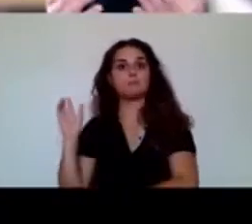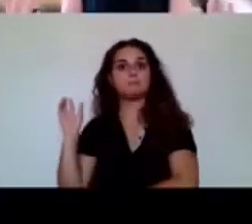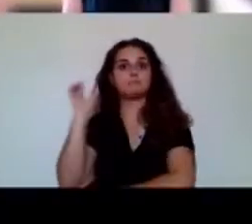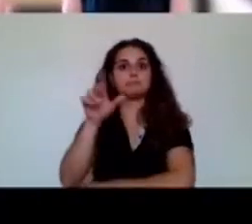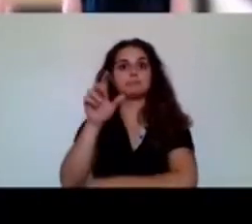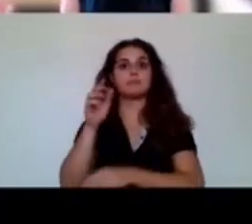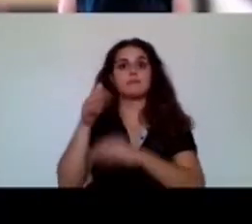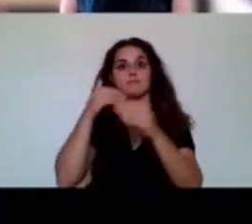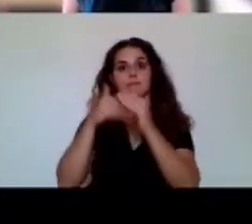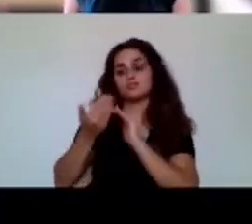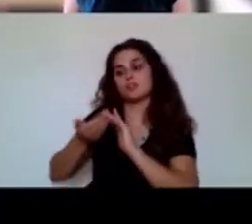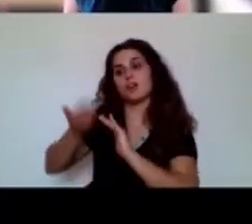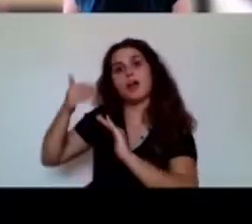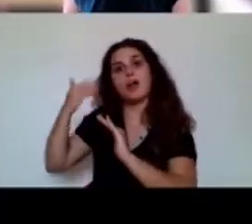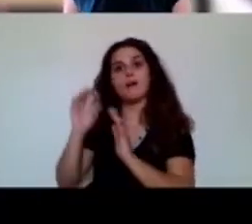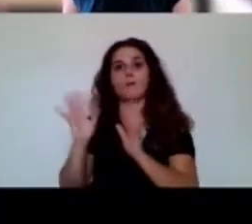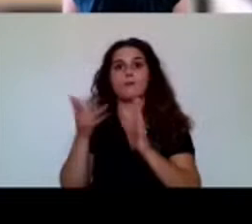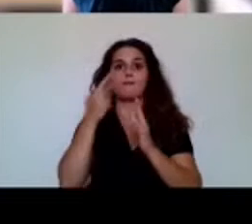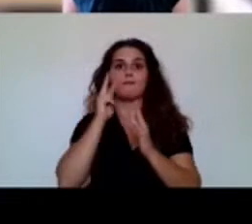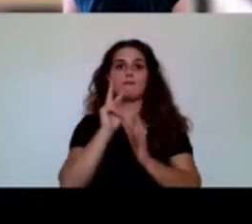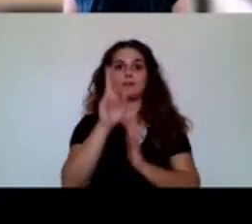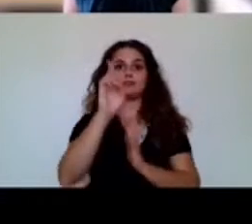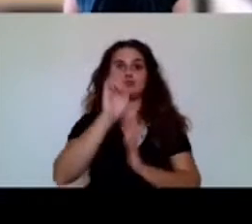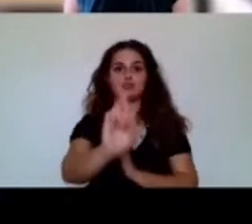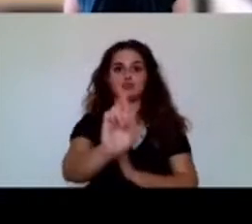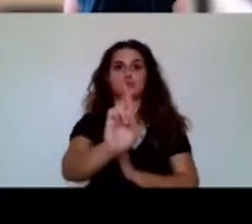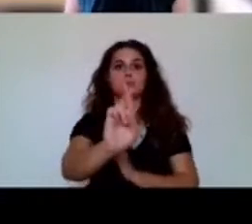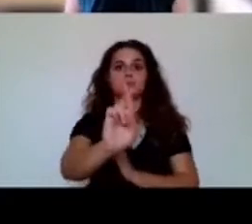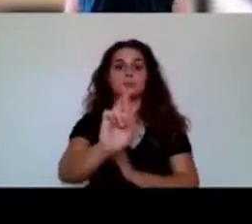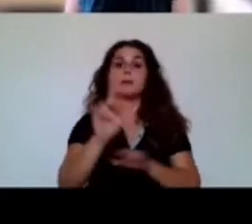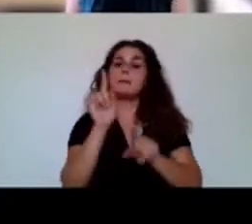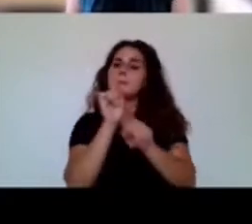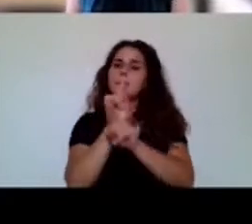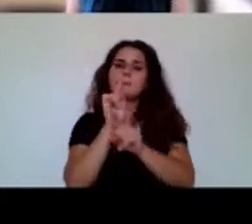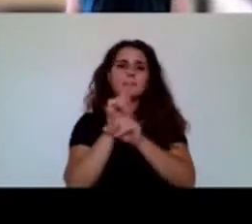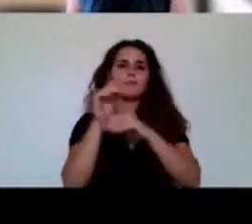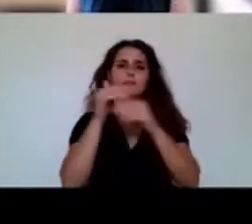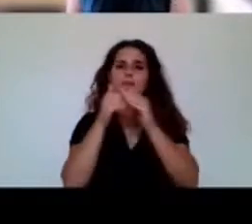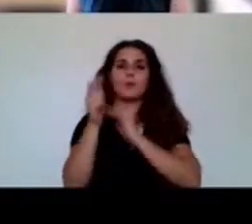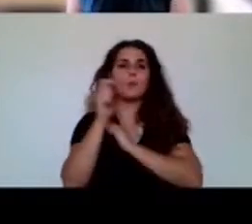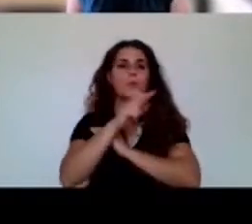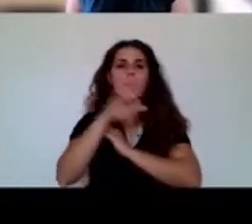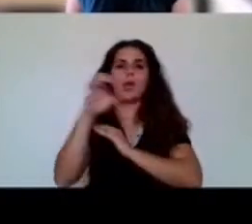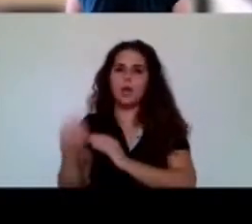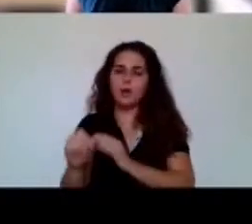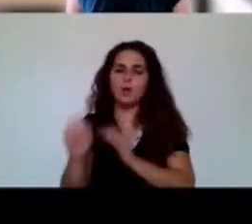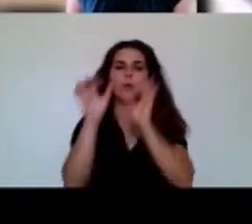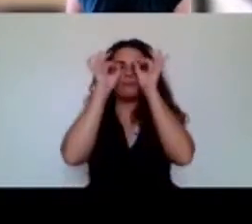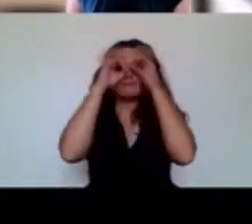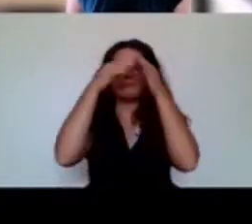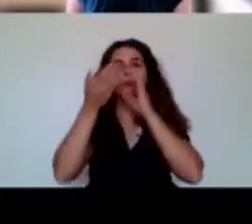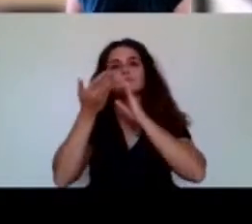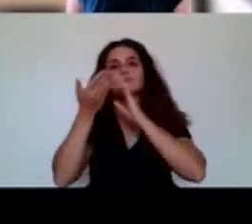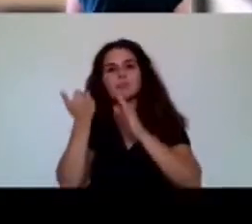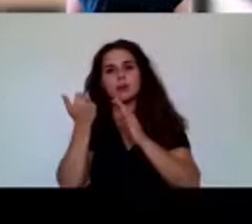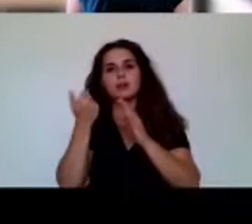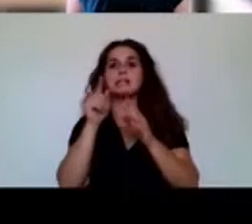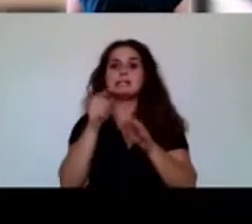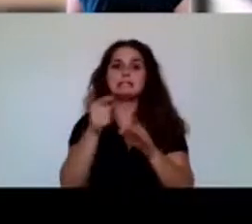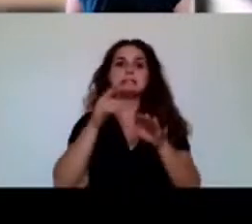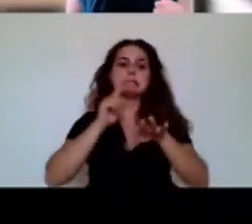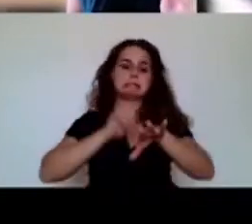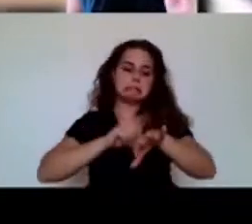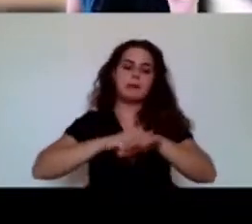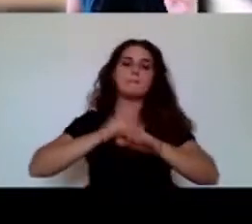makes when he sees these targets on the wall. And even though he makes such a big mistake without the goggles on, it still takes him